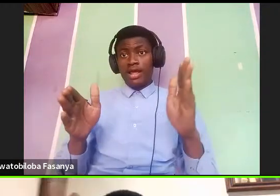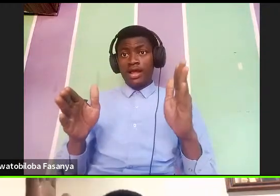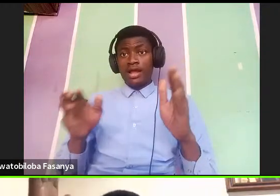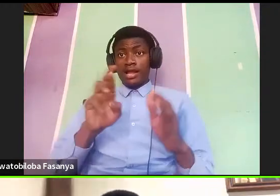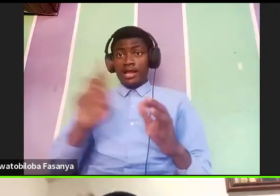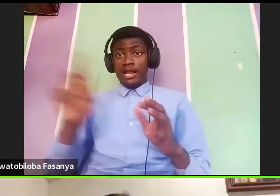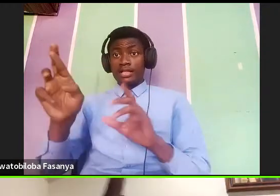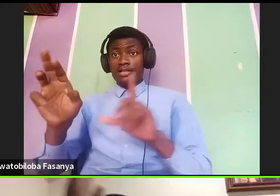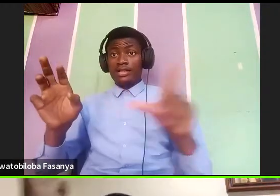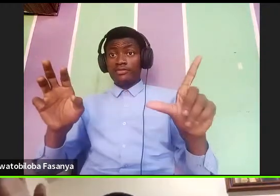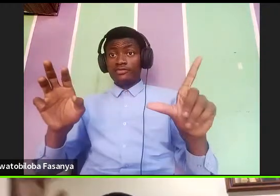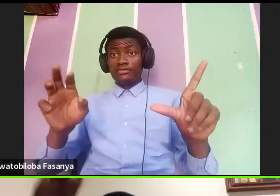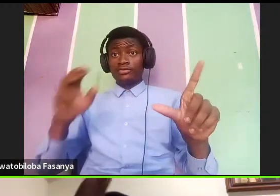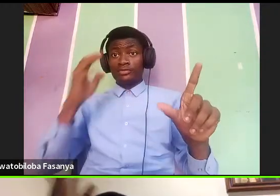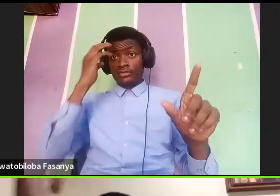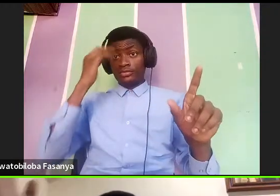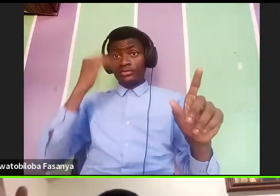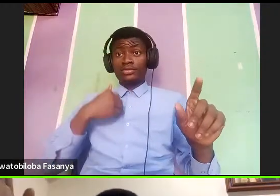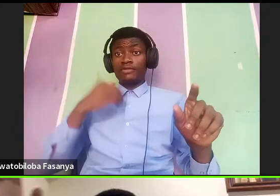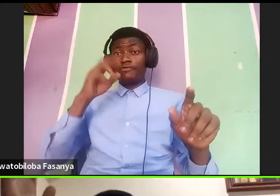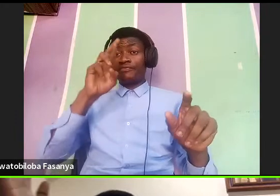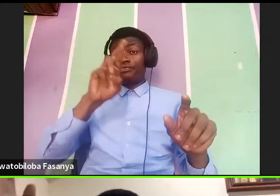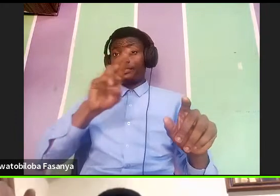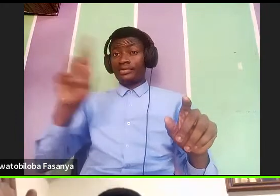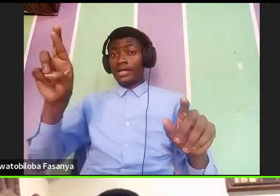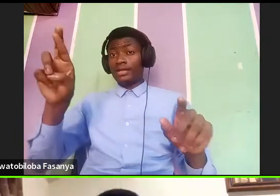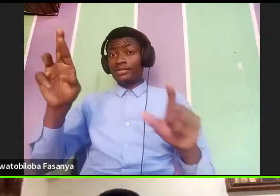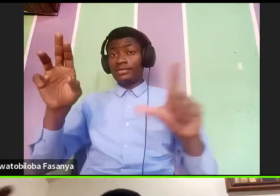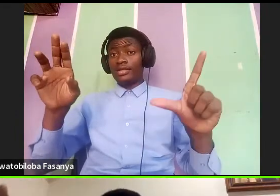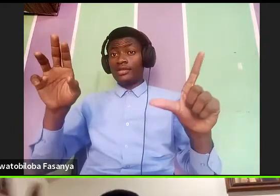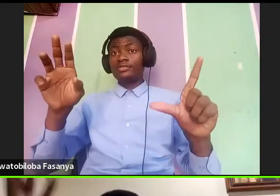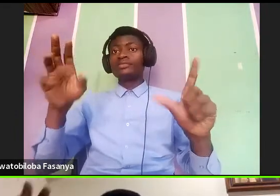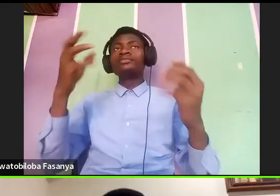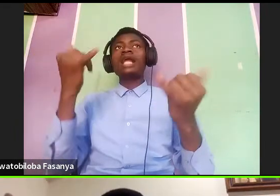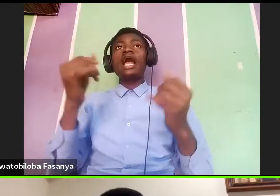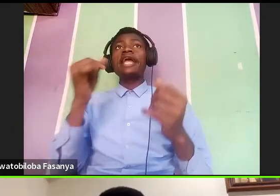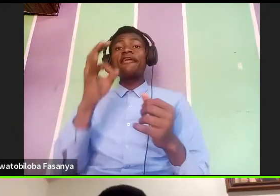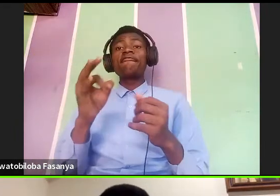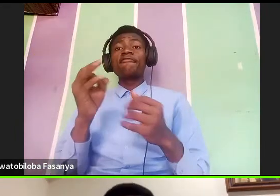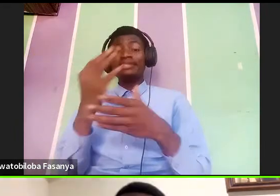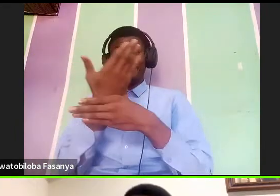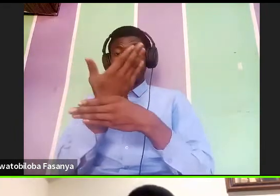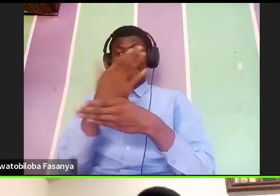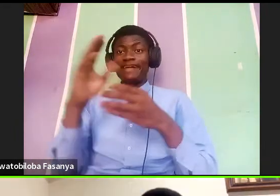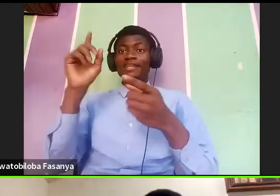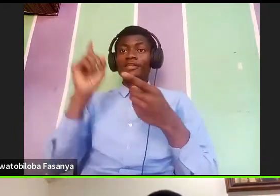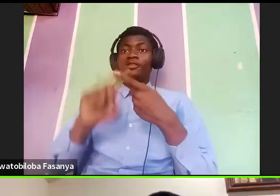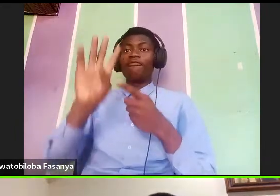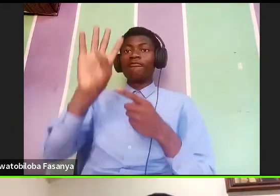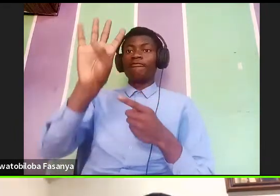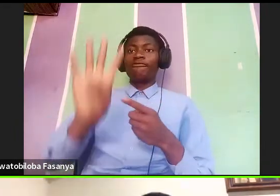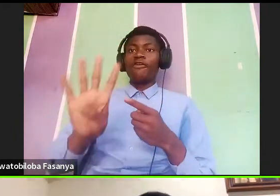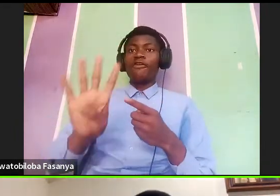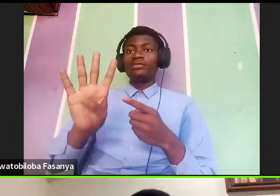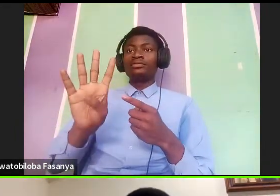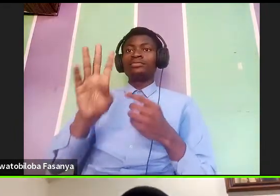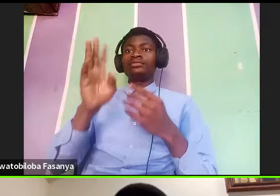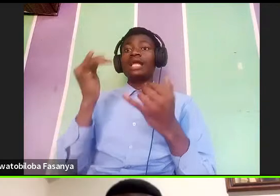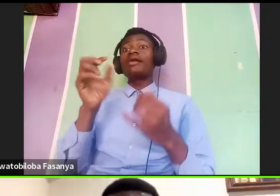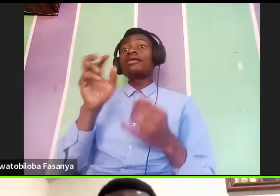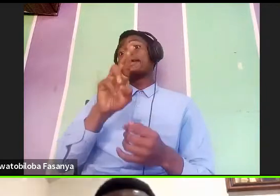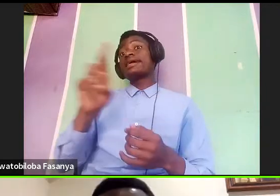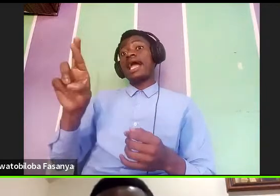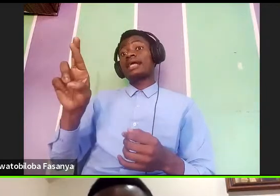the right or the outermost upper quadrant, that's the safest place to give it if you want to give it in the